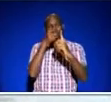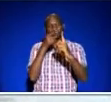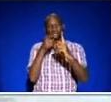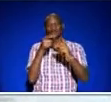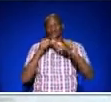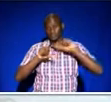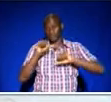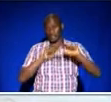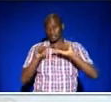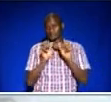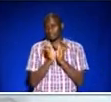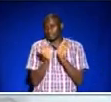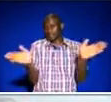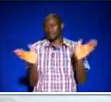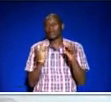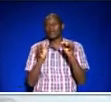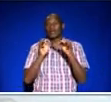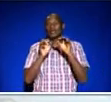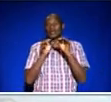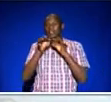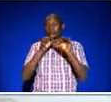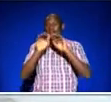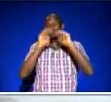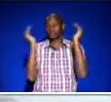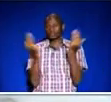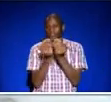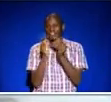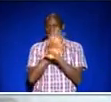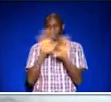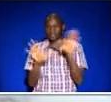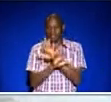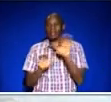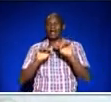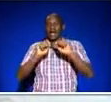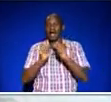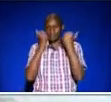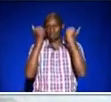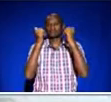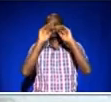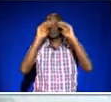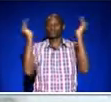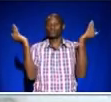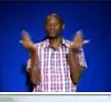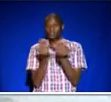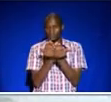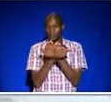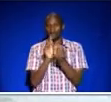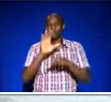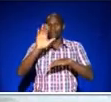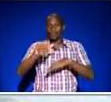general, is to explain the universe, everything that happens in the universe, from the